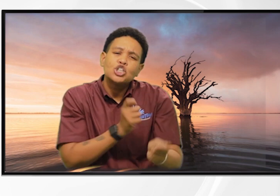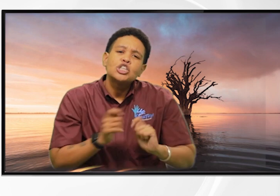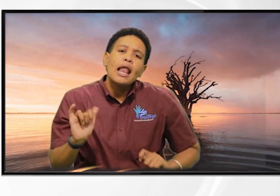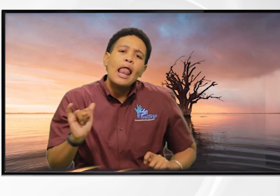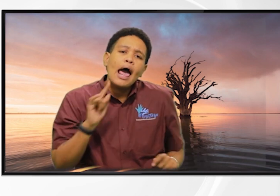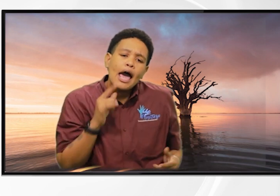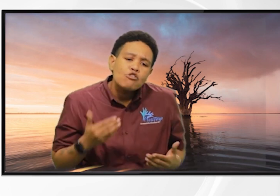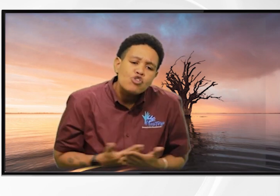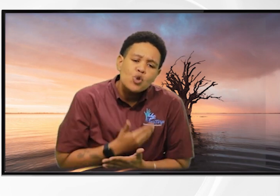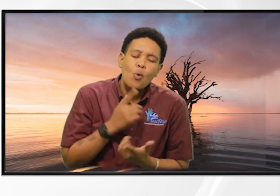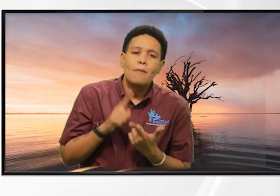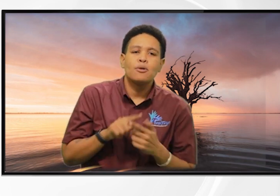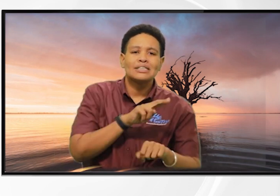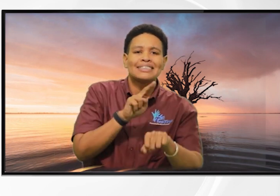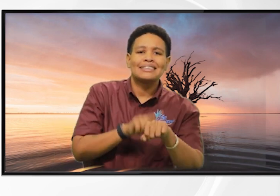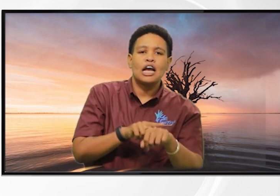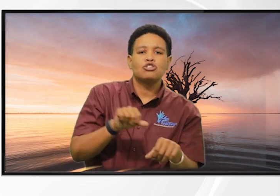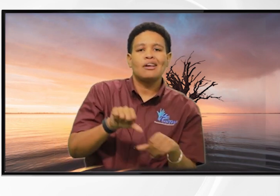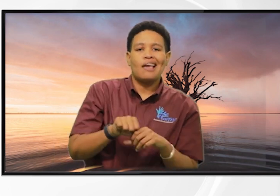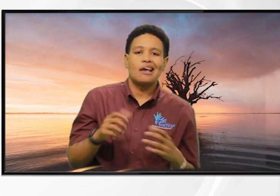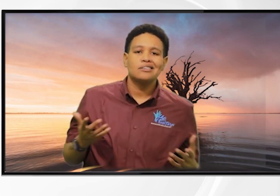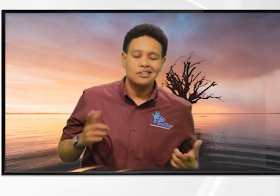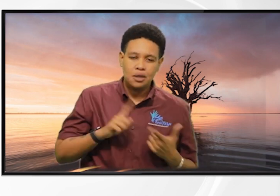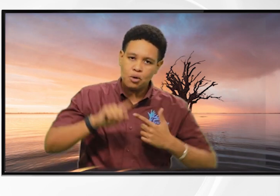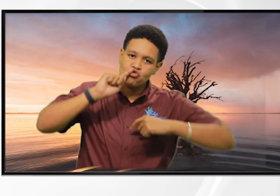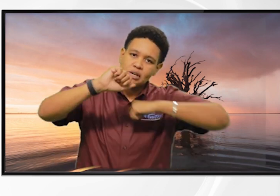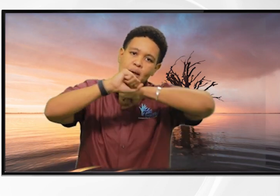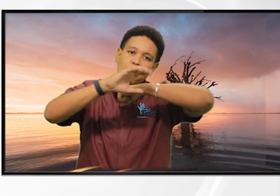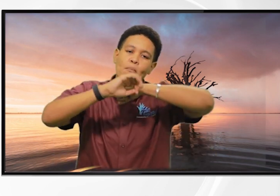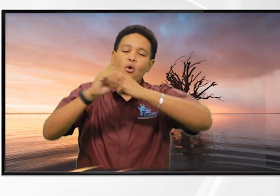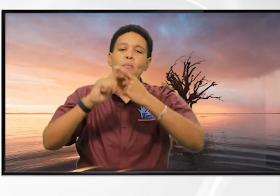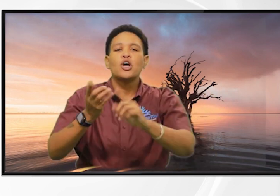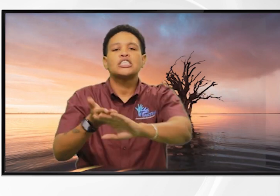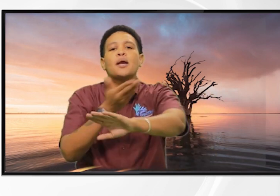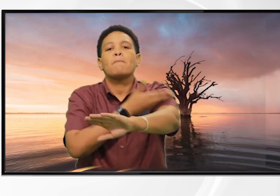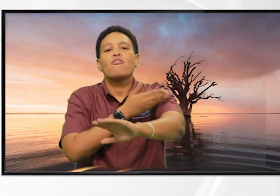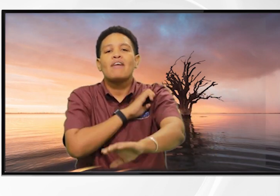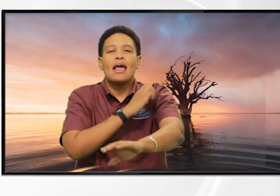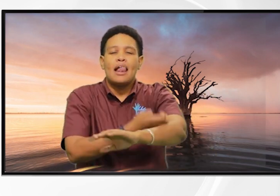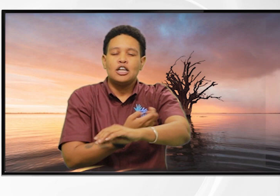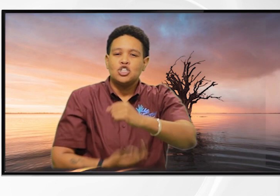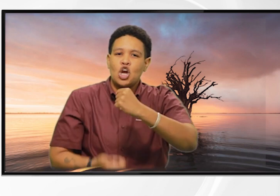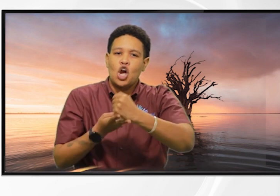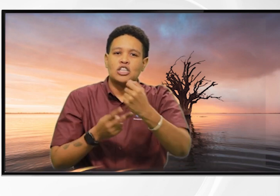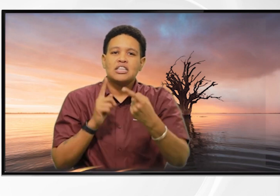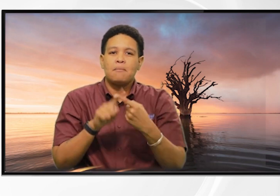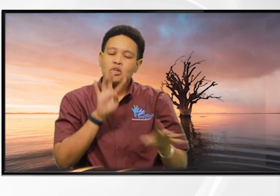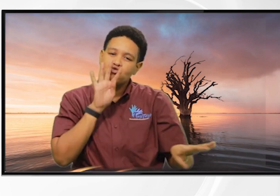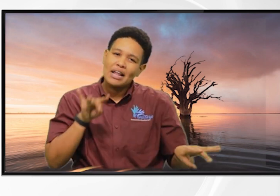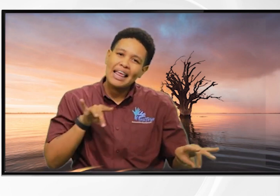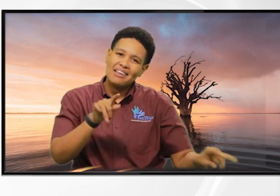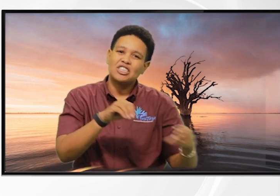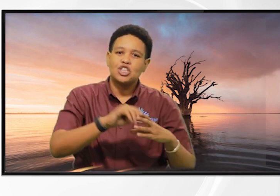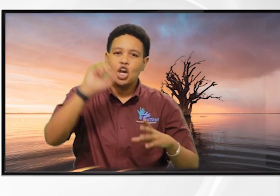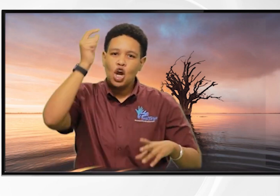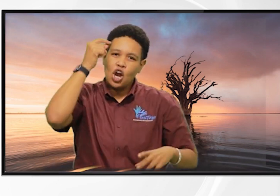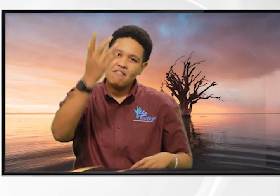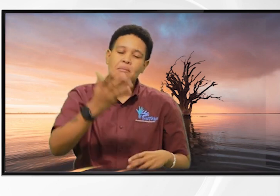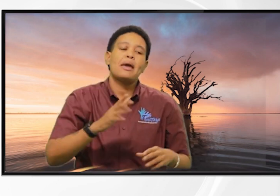as renewable and natural gas and promote and improve energy conservation and efficiency in